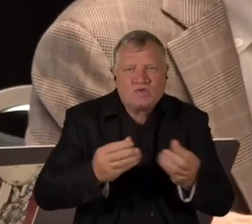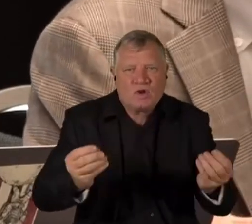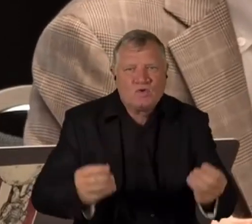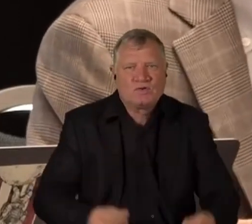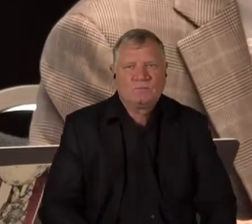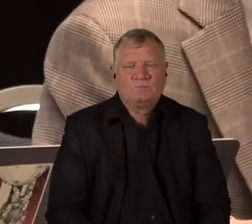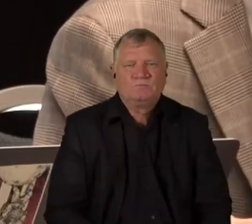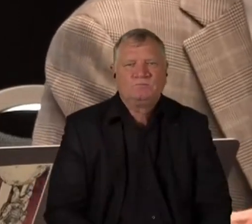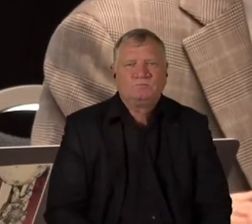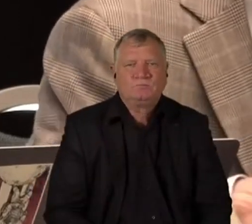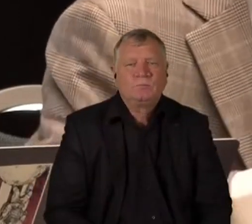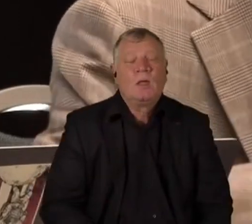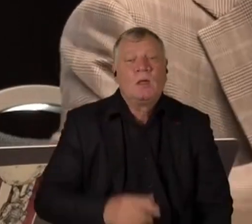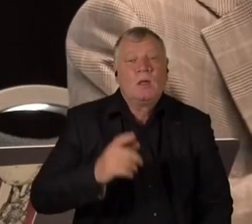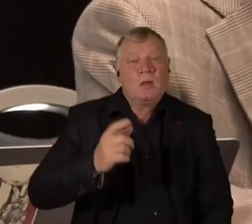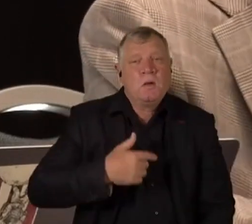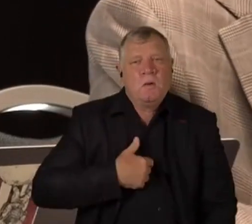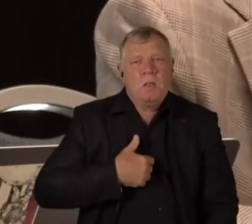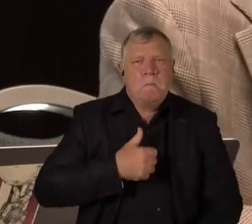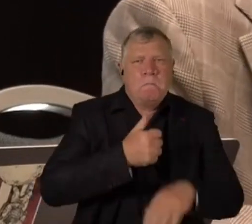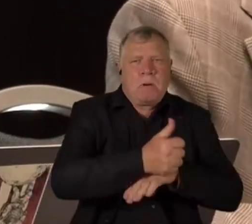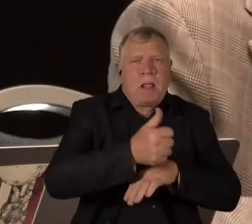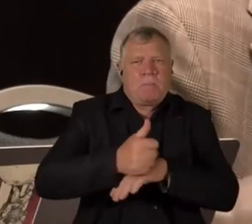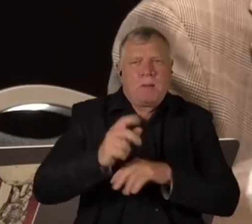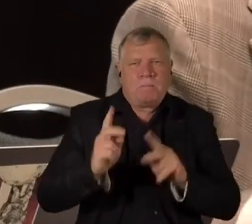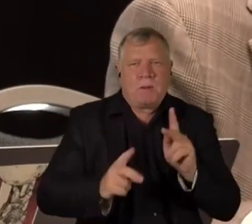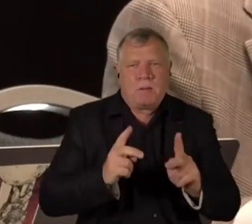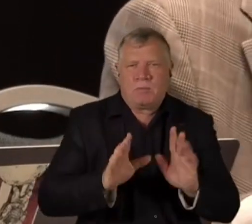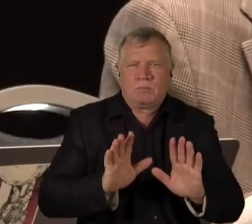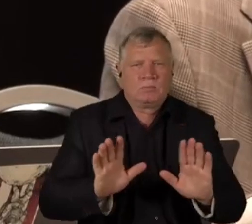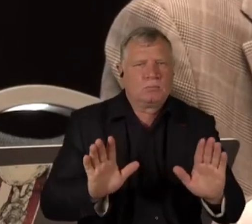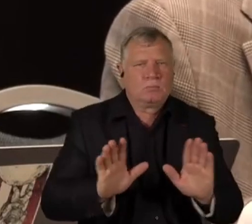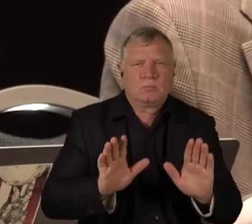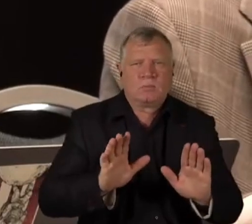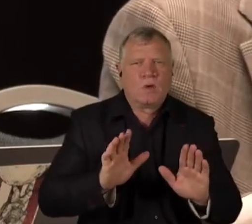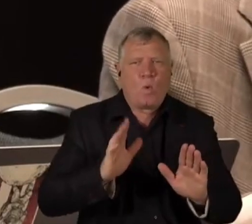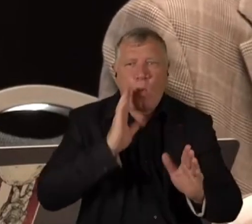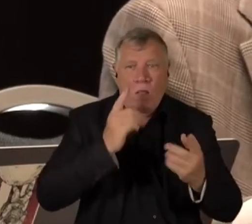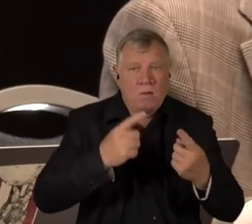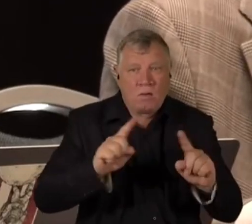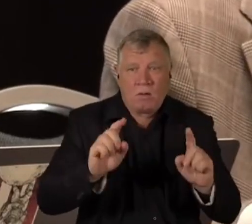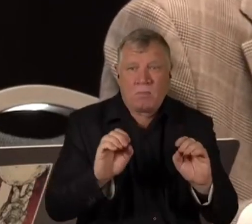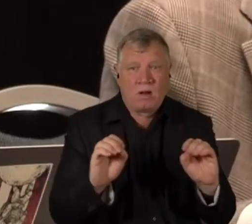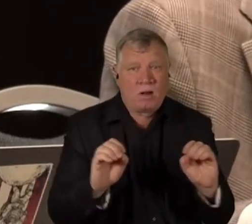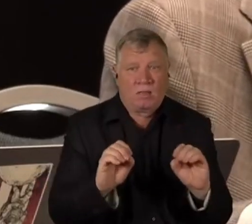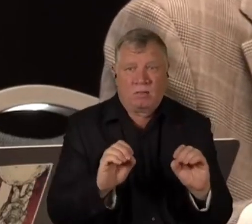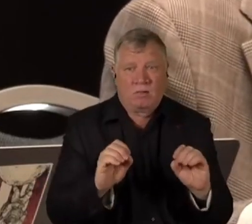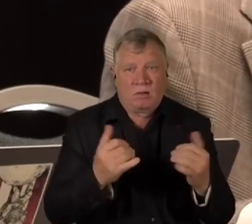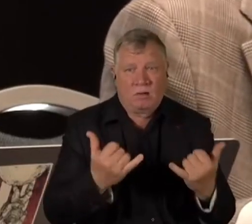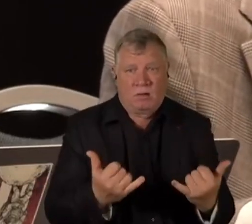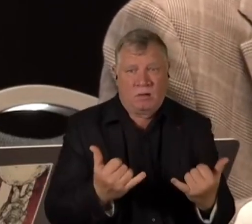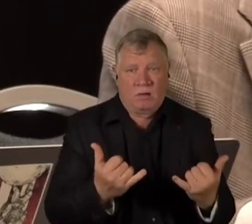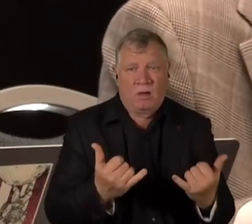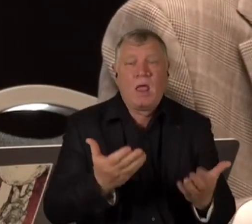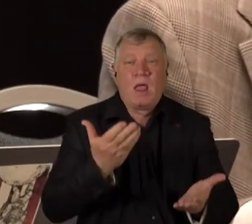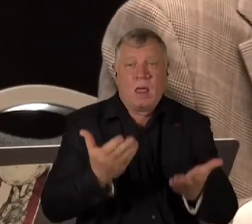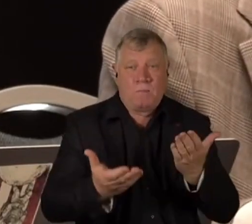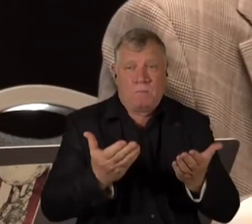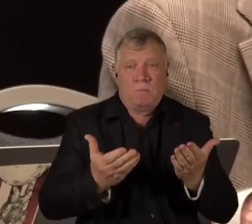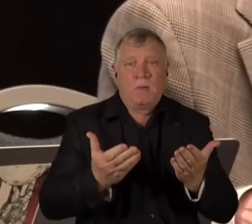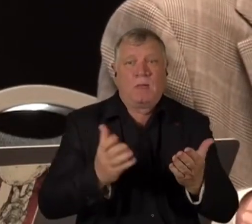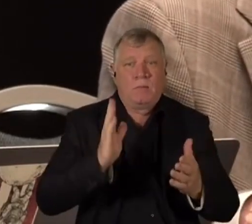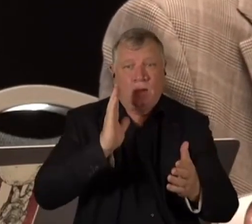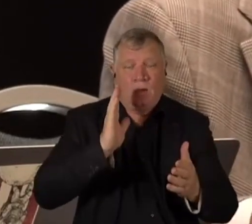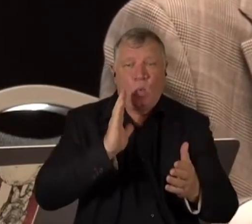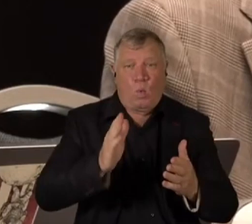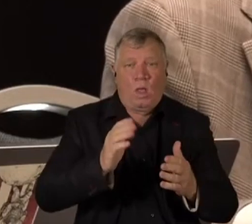solutions. Pointing fingers and attributing blame accomplishes nothing in this instance and may, in fact, set us